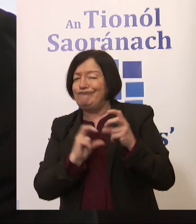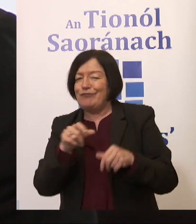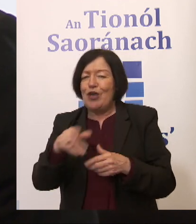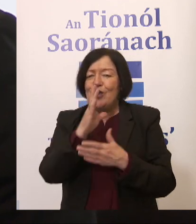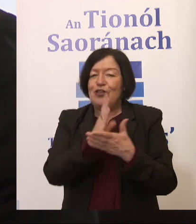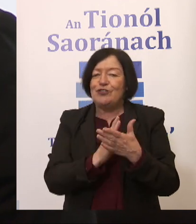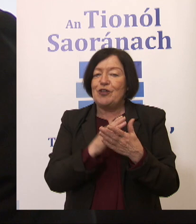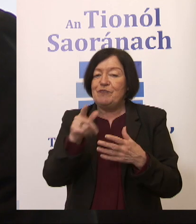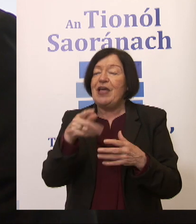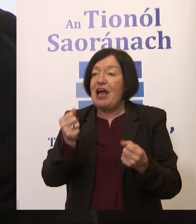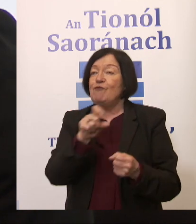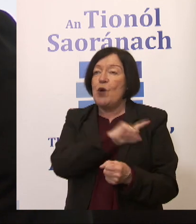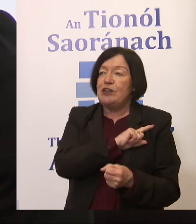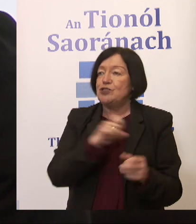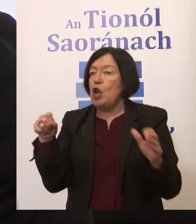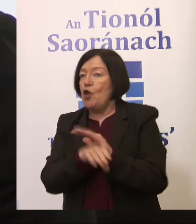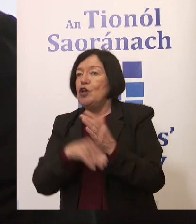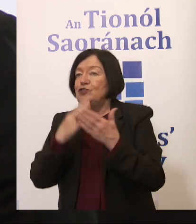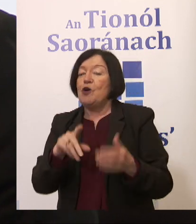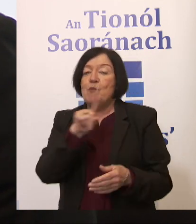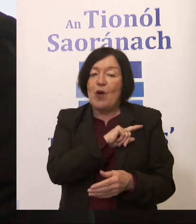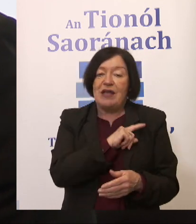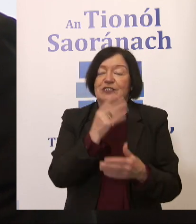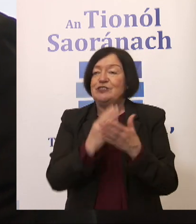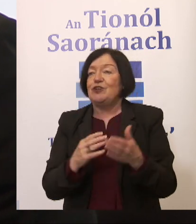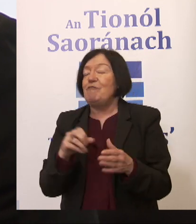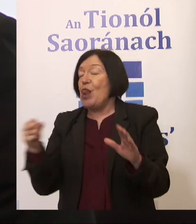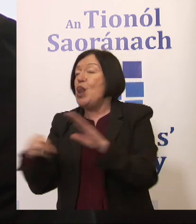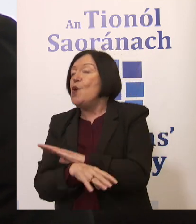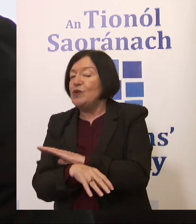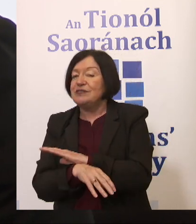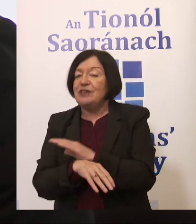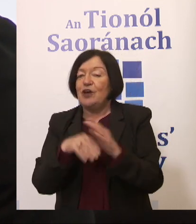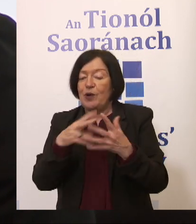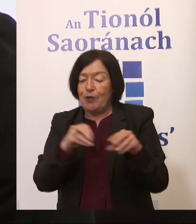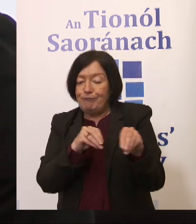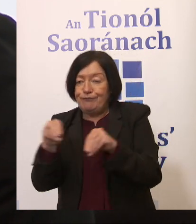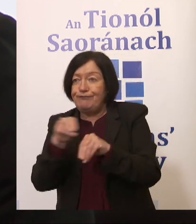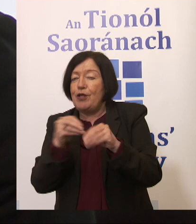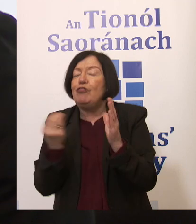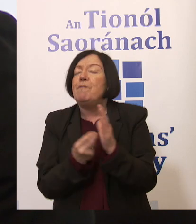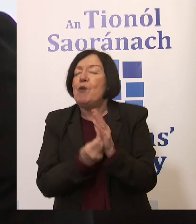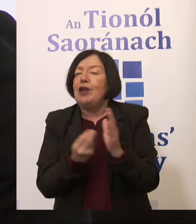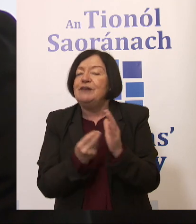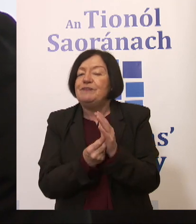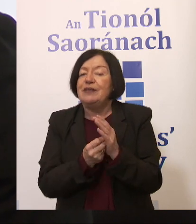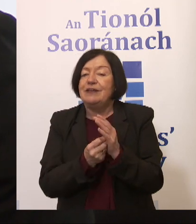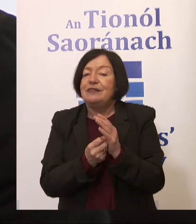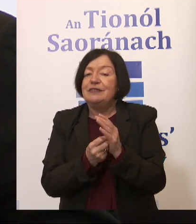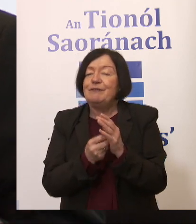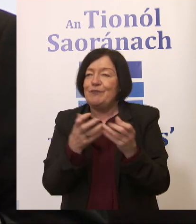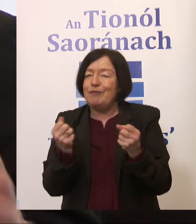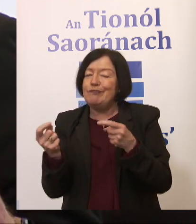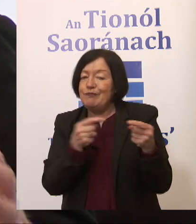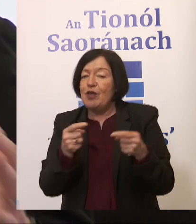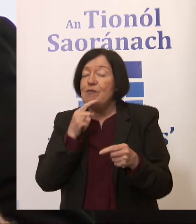people, if they create winners and losers, some people win from the equalisation system and some people lose when you're moving money around. So they're always controversial, but